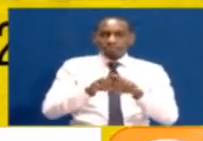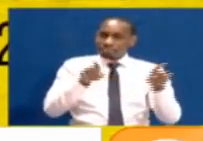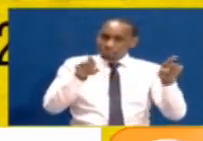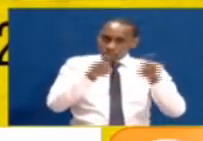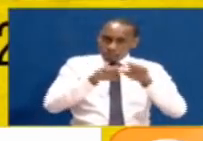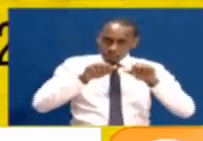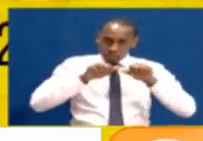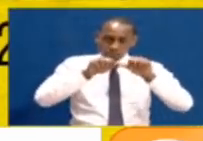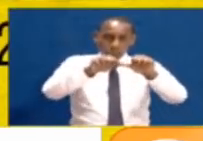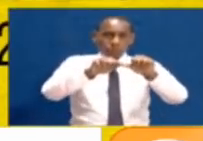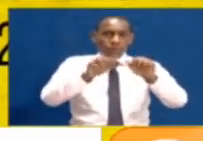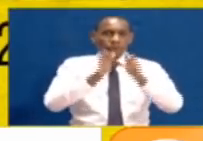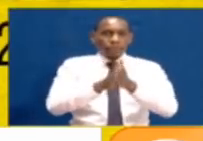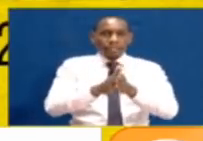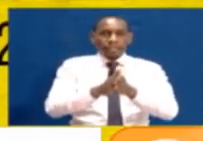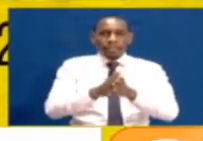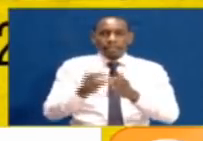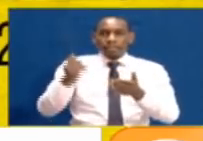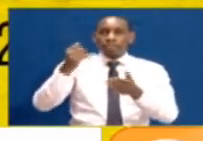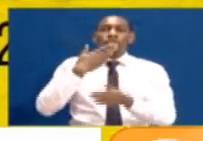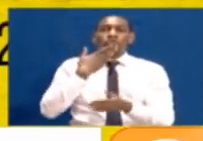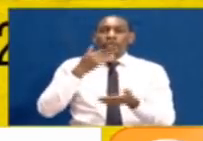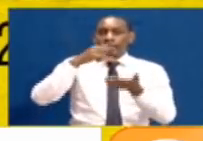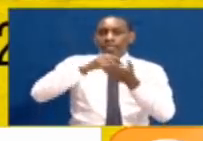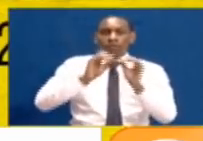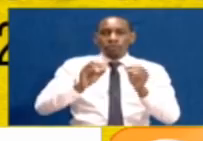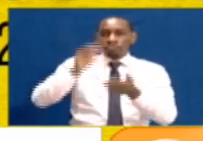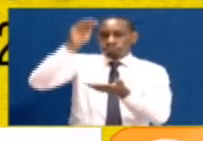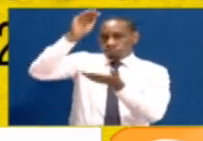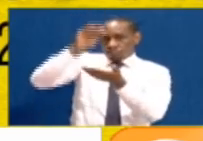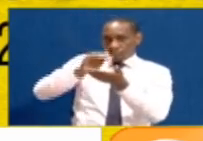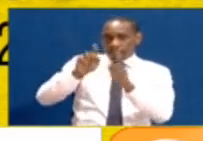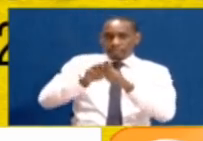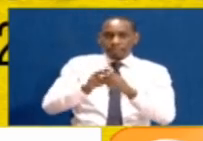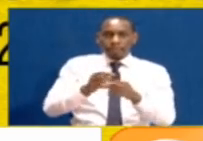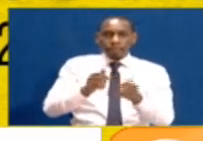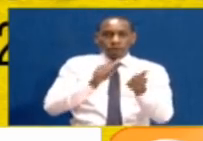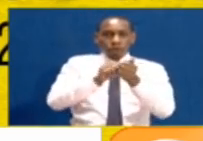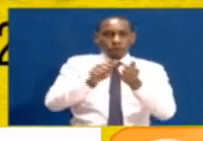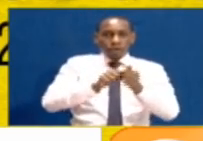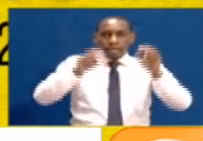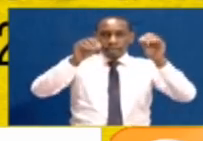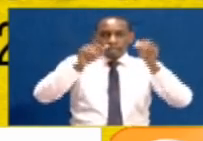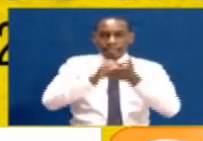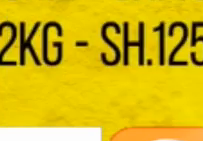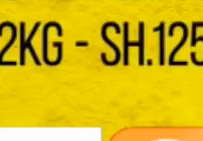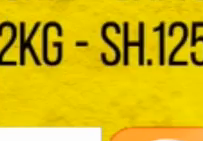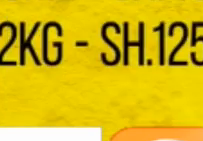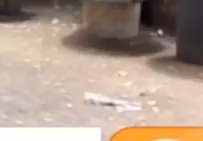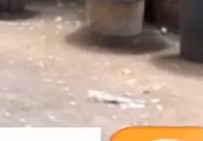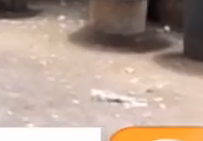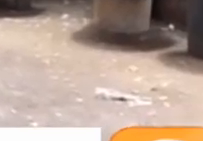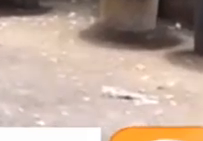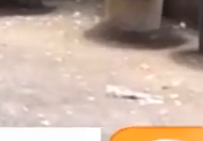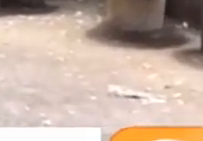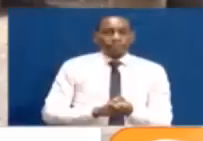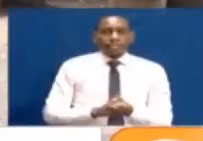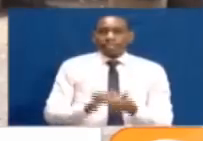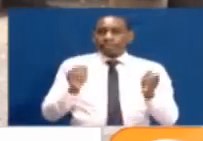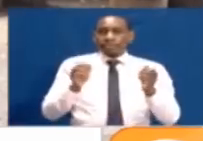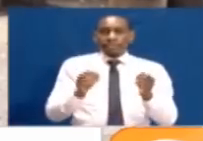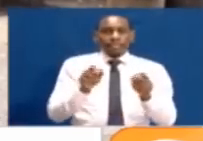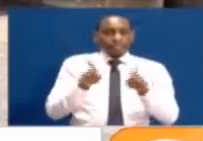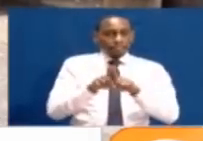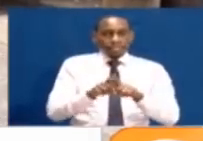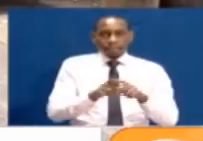same, with the exception of sugar that decreased and ugali flour that shot up significantly. It is unlikely